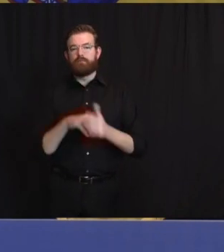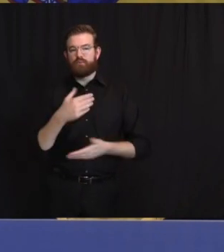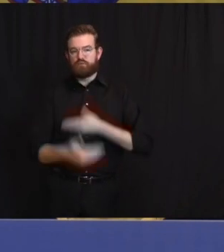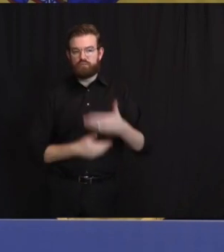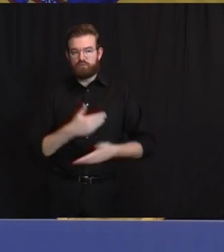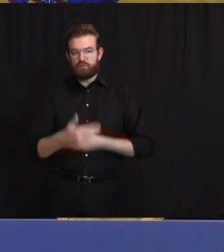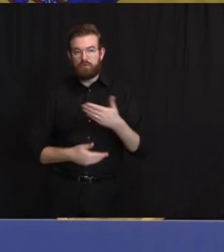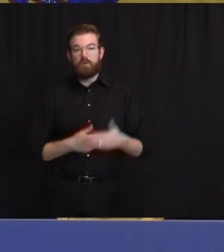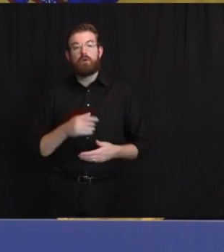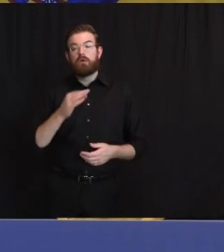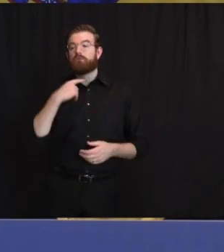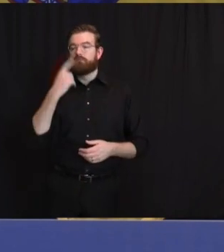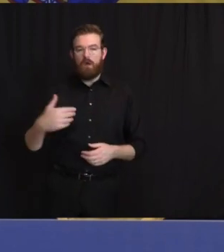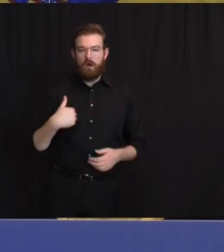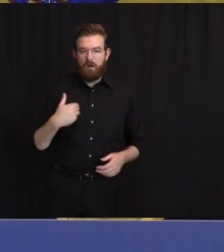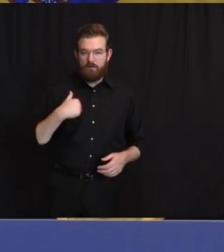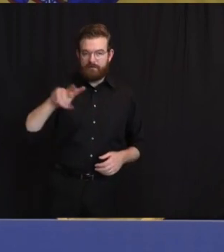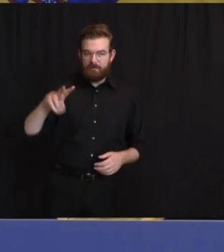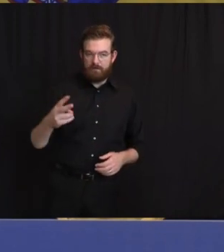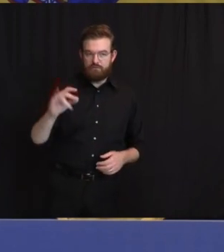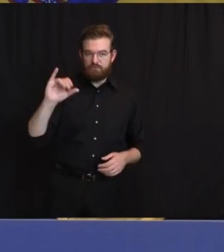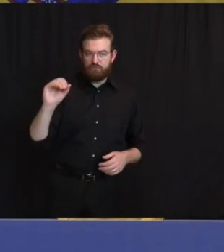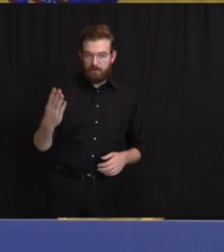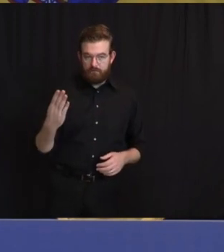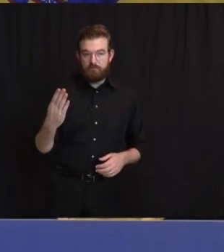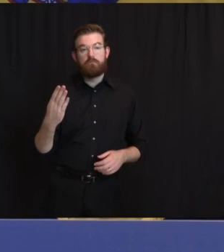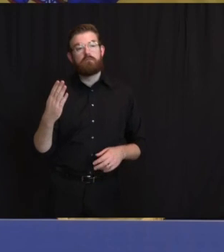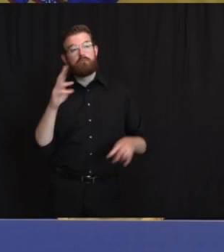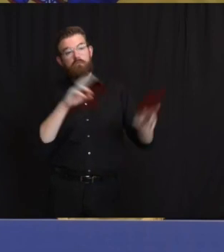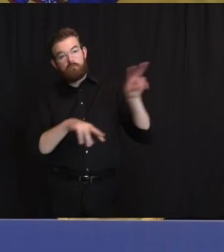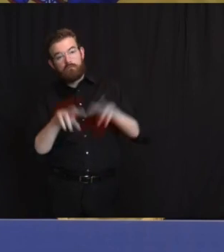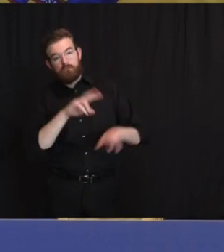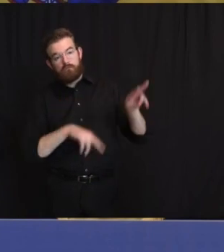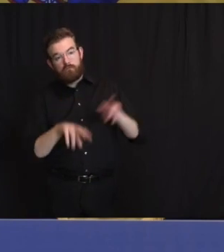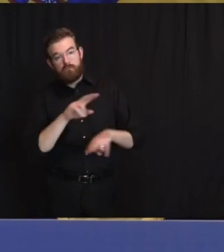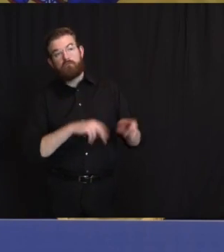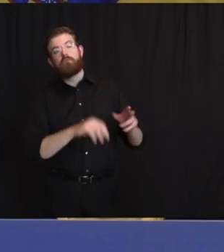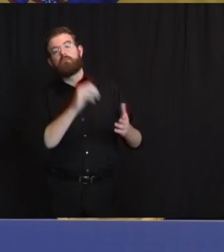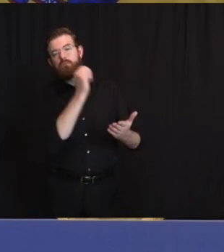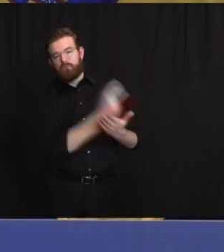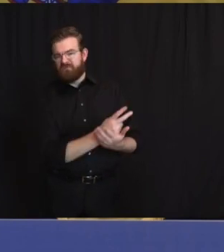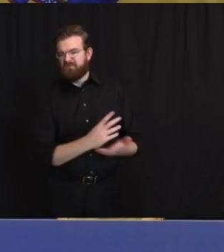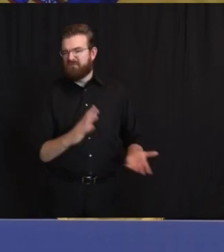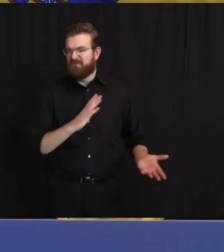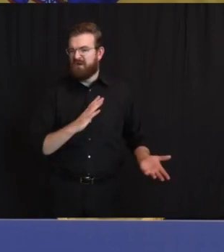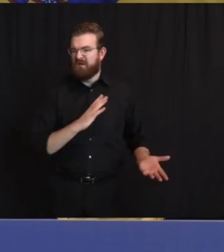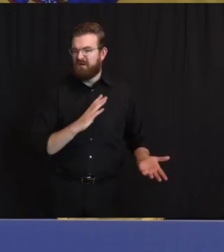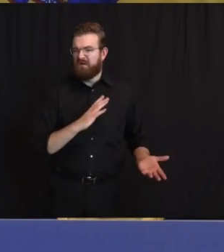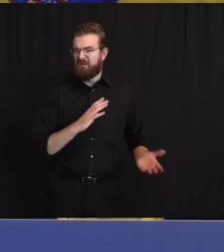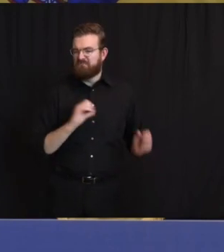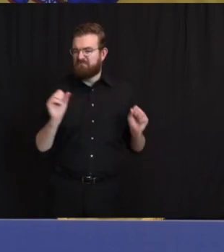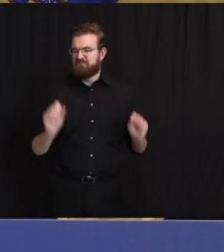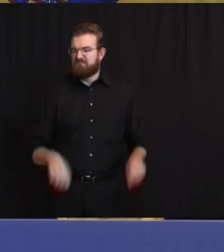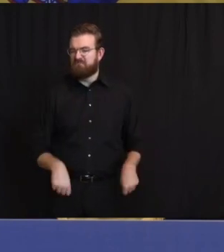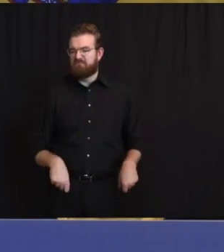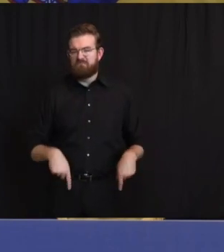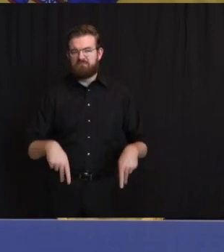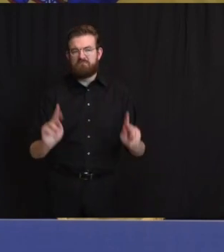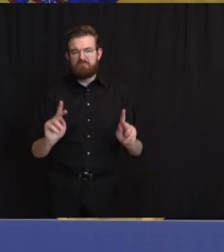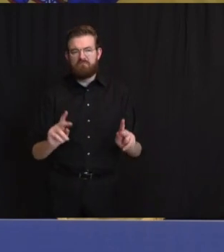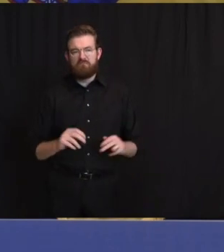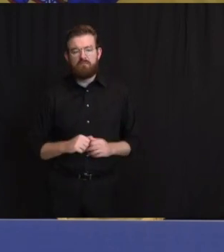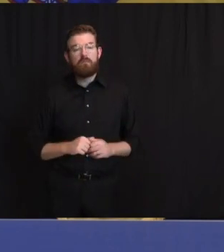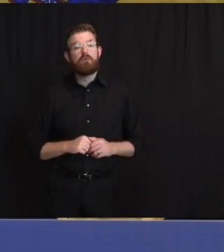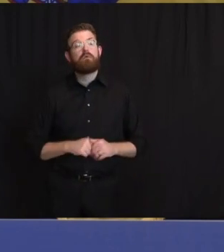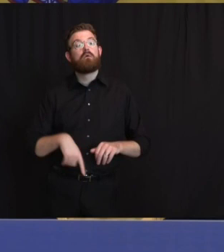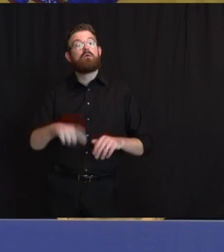if it's different on county superintendents. I won't come back to you, but somebody will come back to you. Online voter registration, Matt,